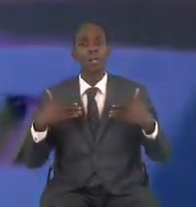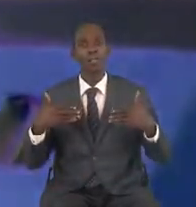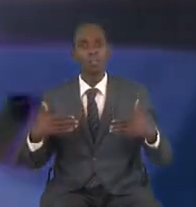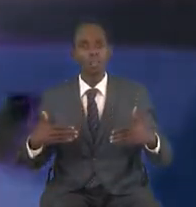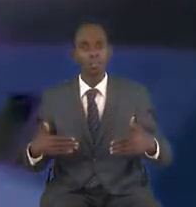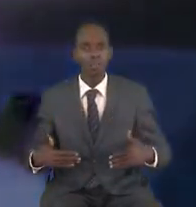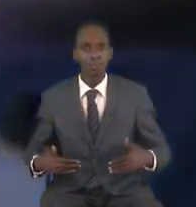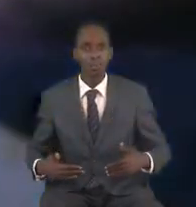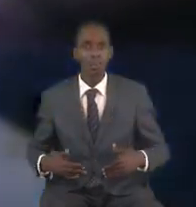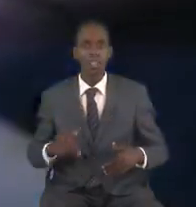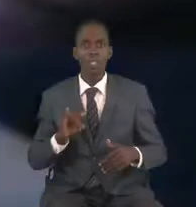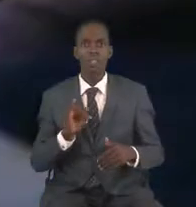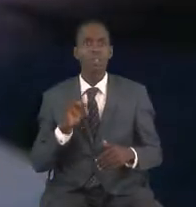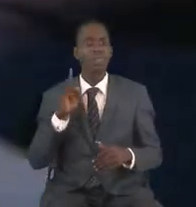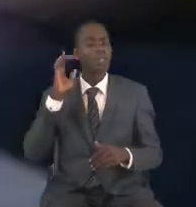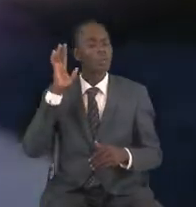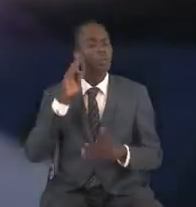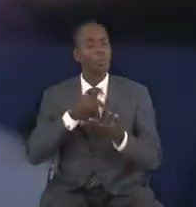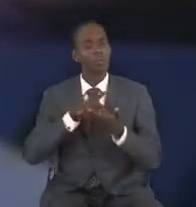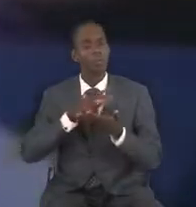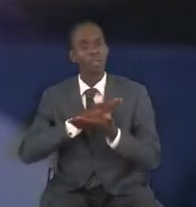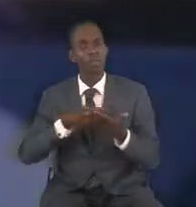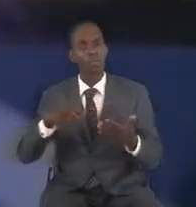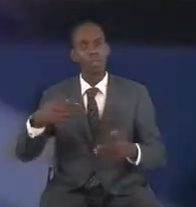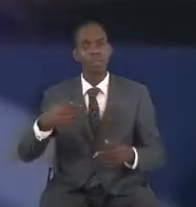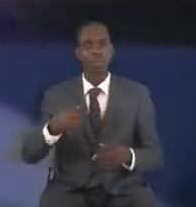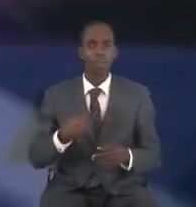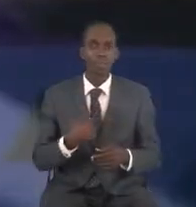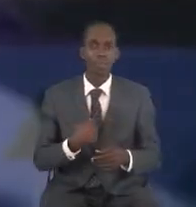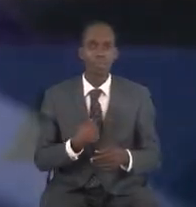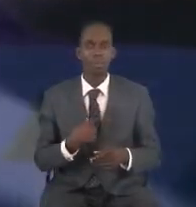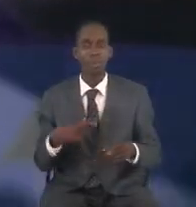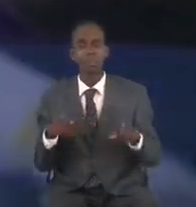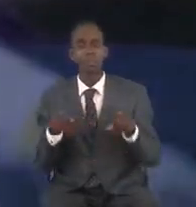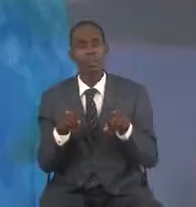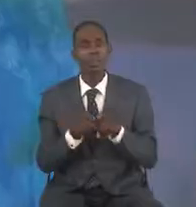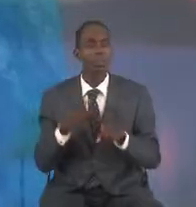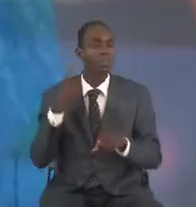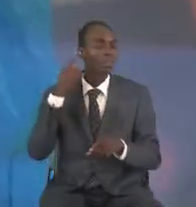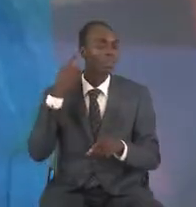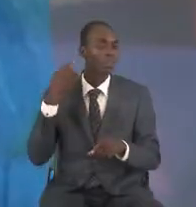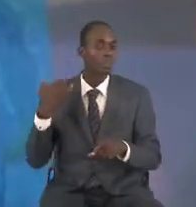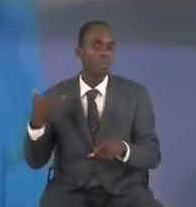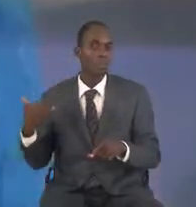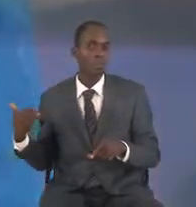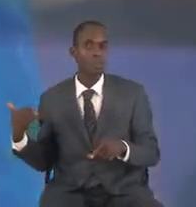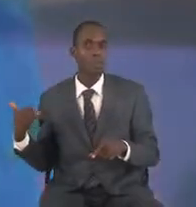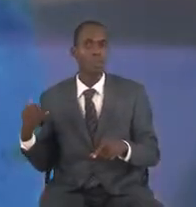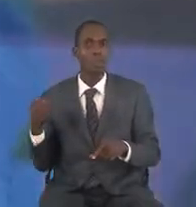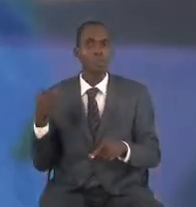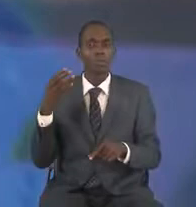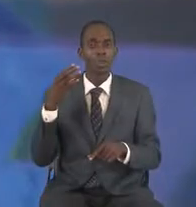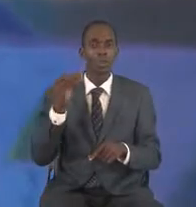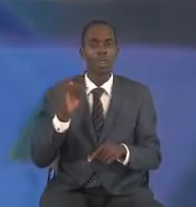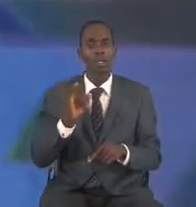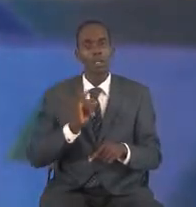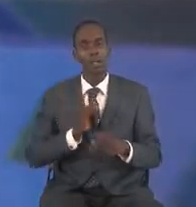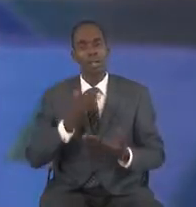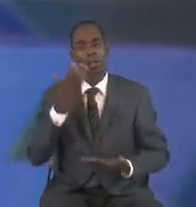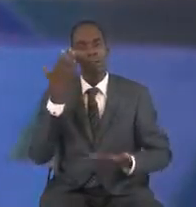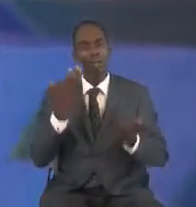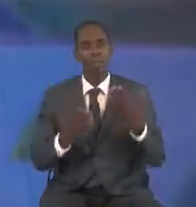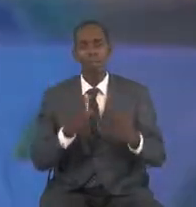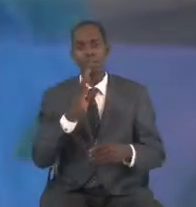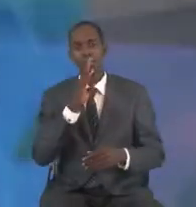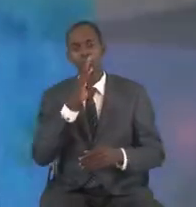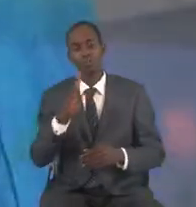body. Purify me like gold, so that I might be